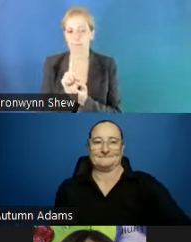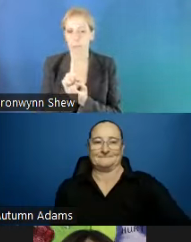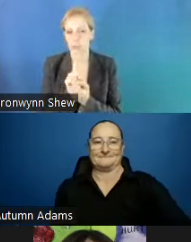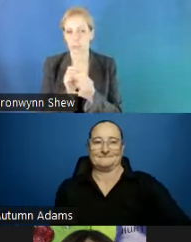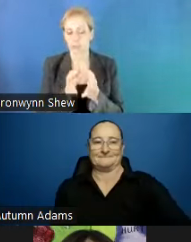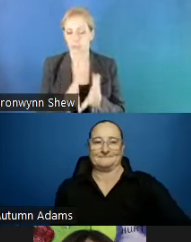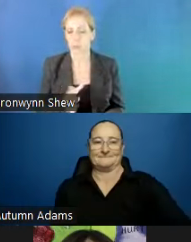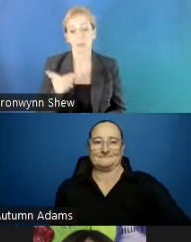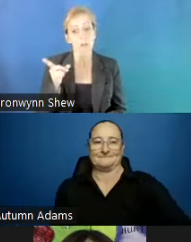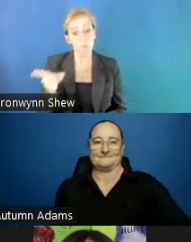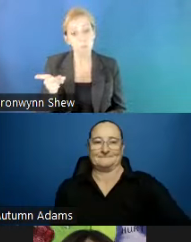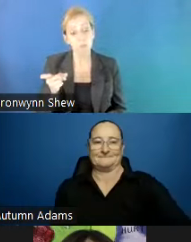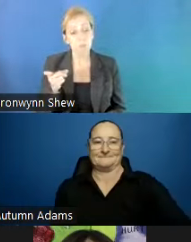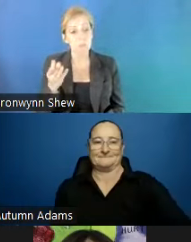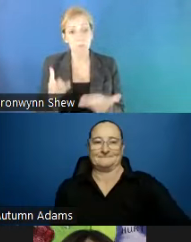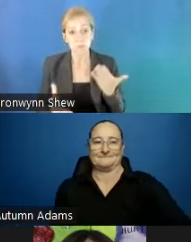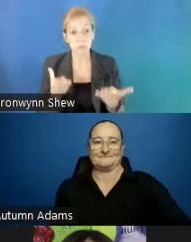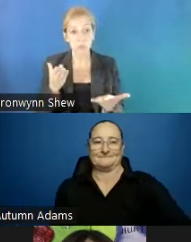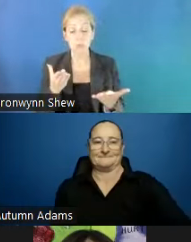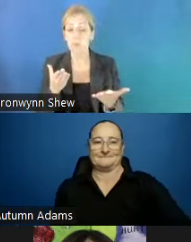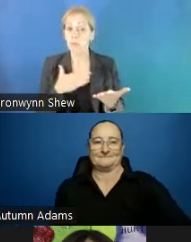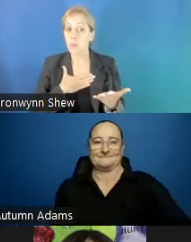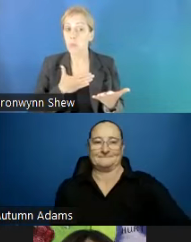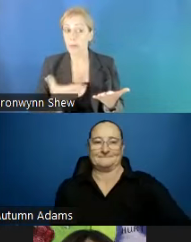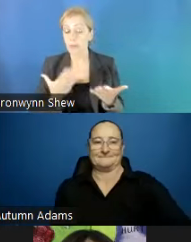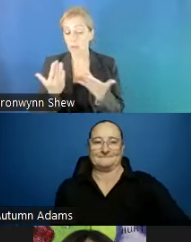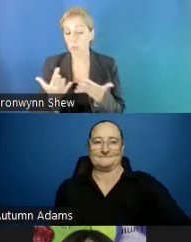They're willing to wait for an in-person interpreter.